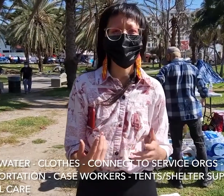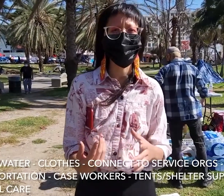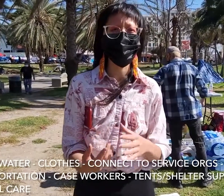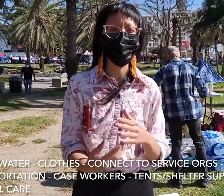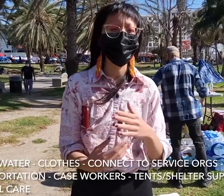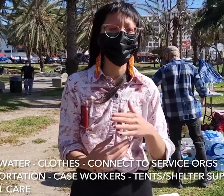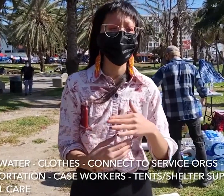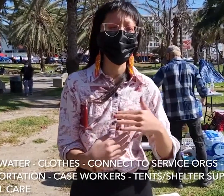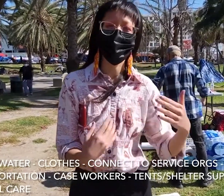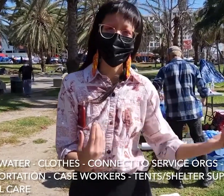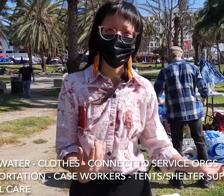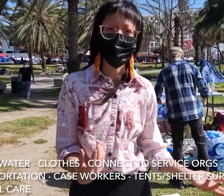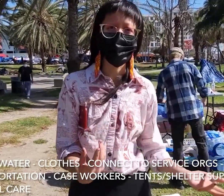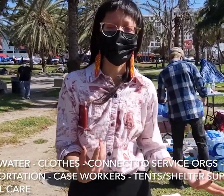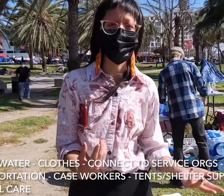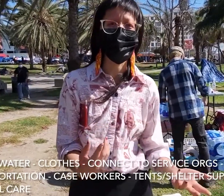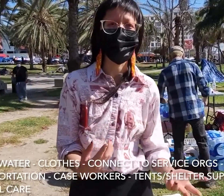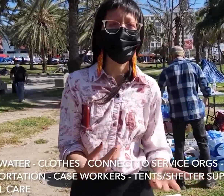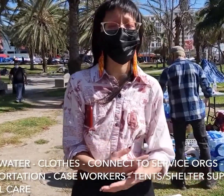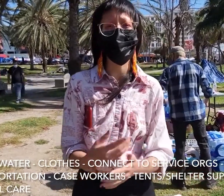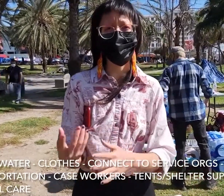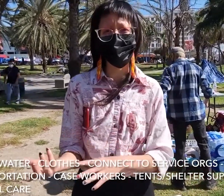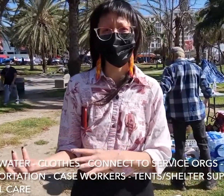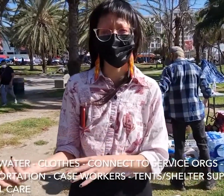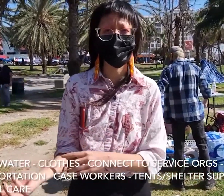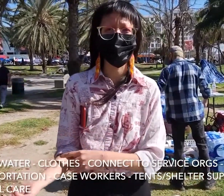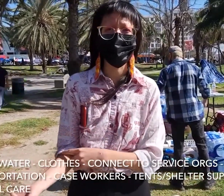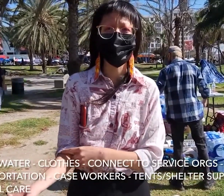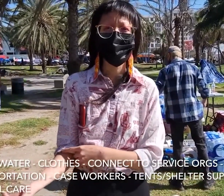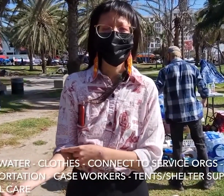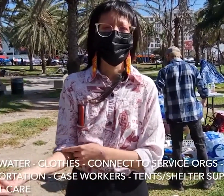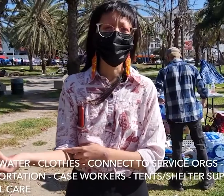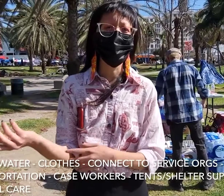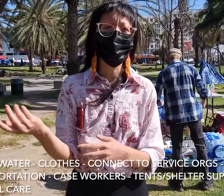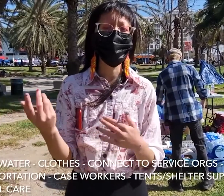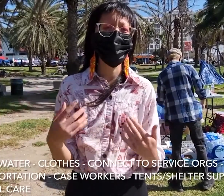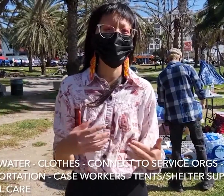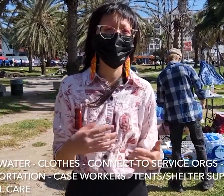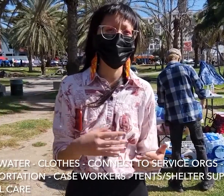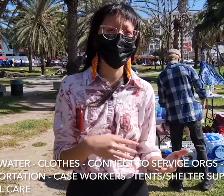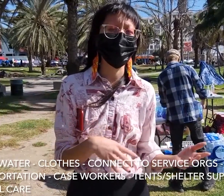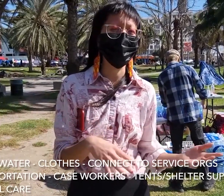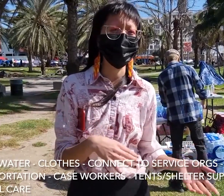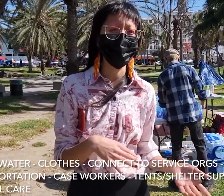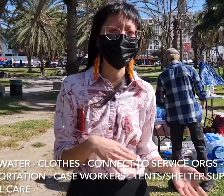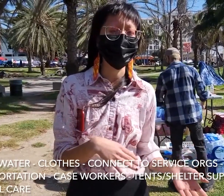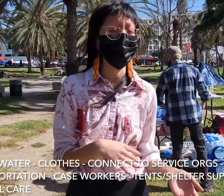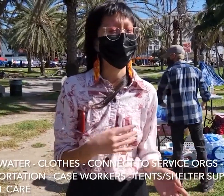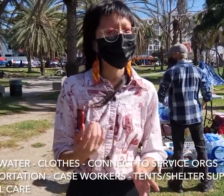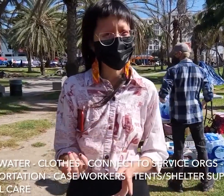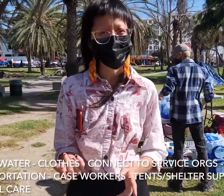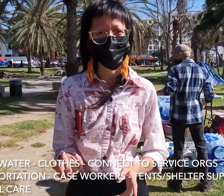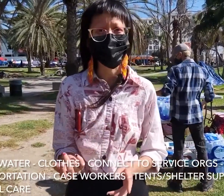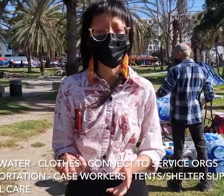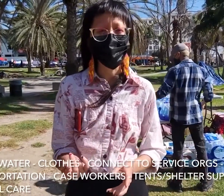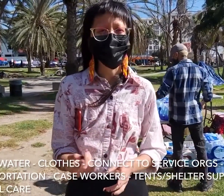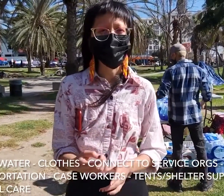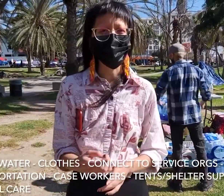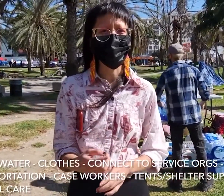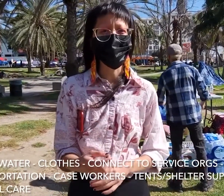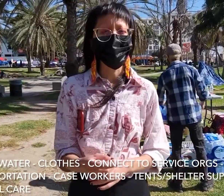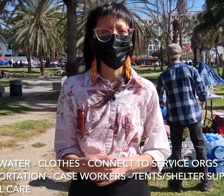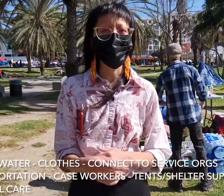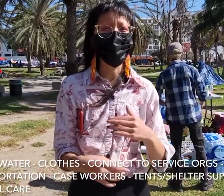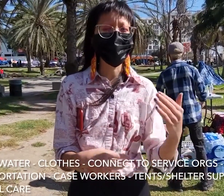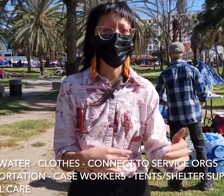unhoused comrades, he's also like been helping the table, and he is very happy in a shelter right now, though we do understand some unhoused folks may not like shelters.